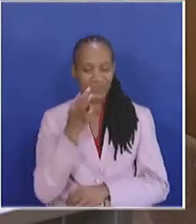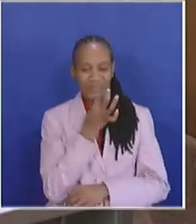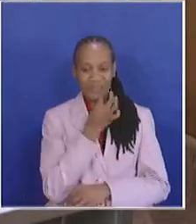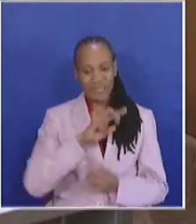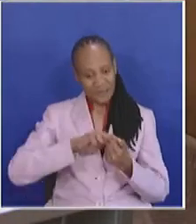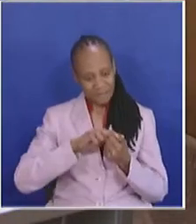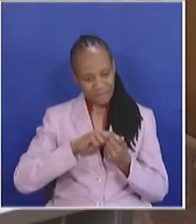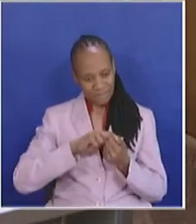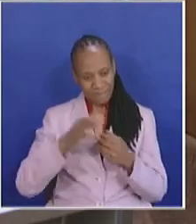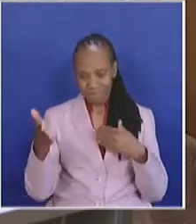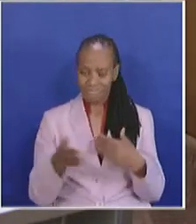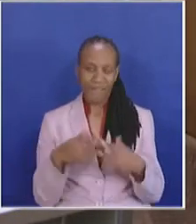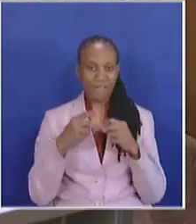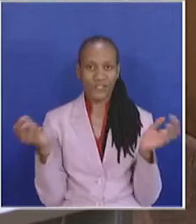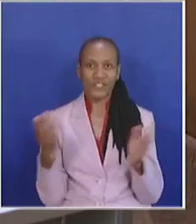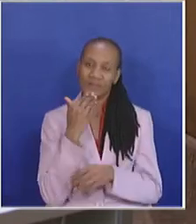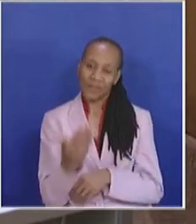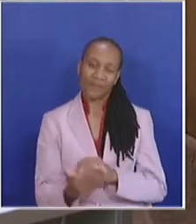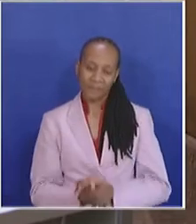leboga.